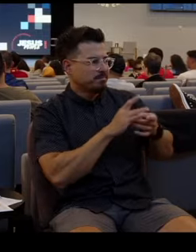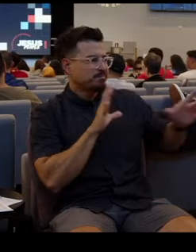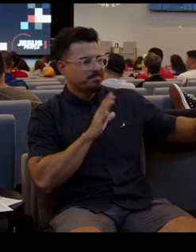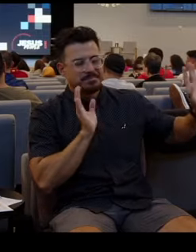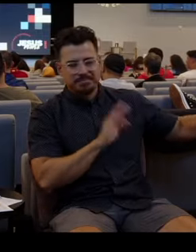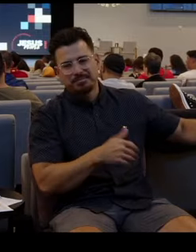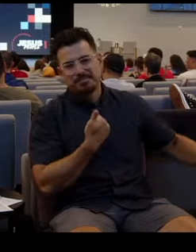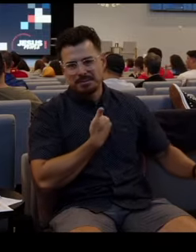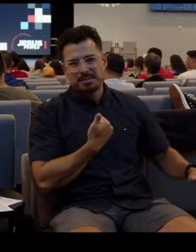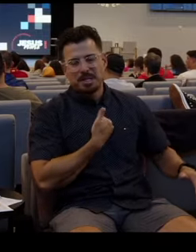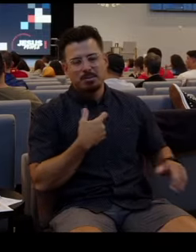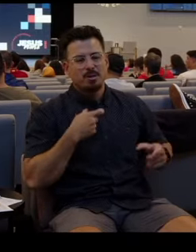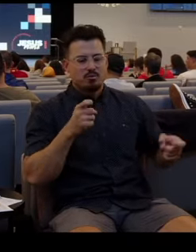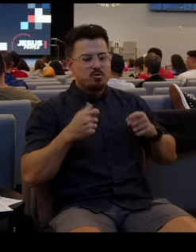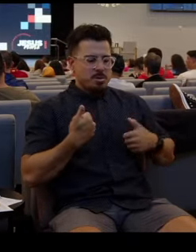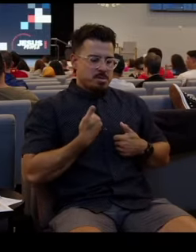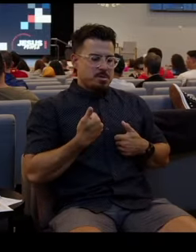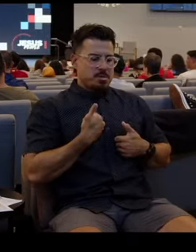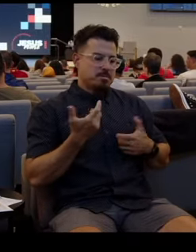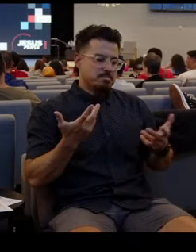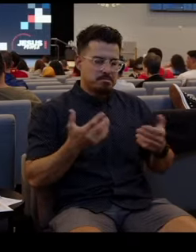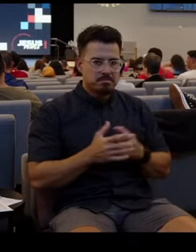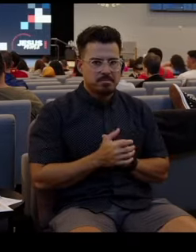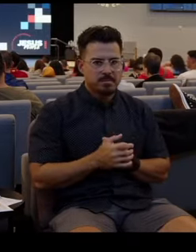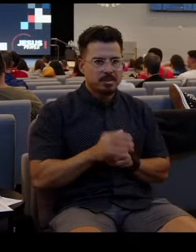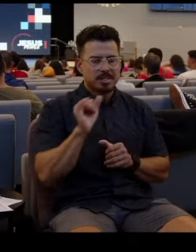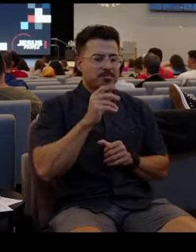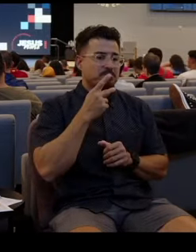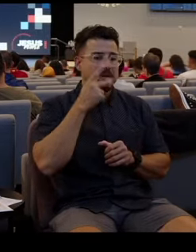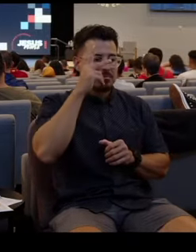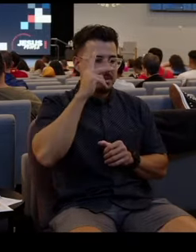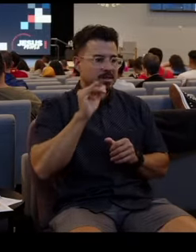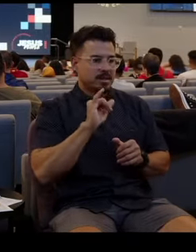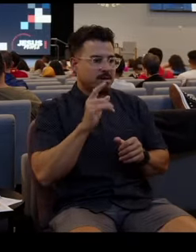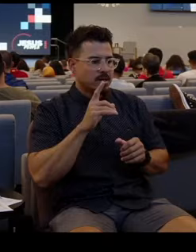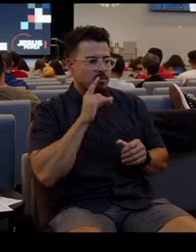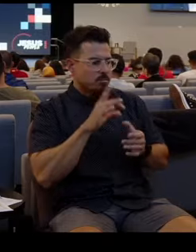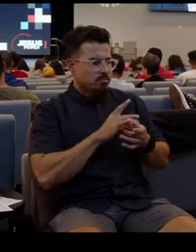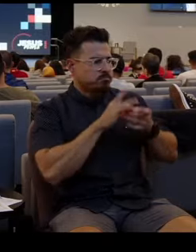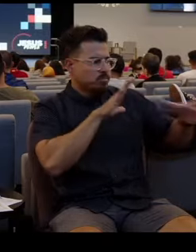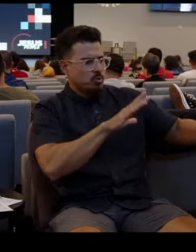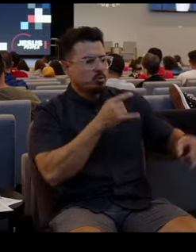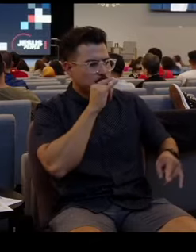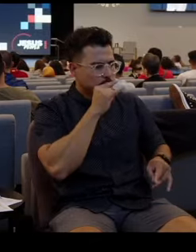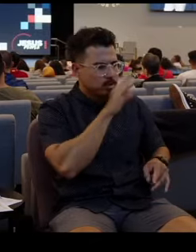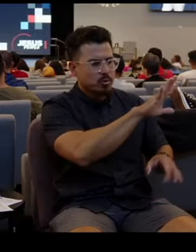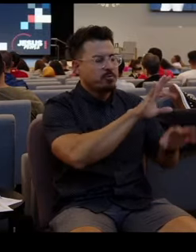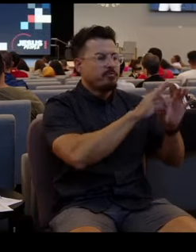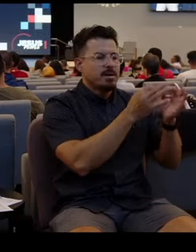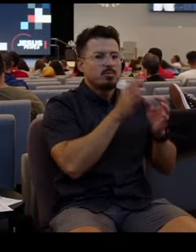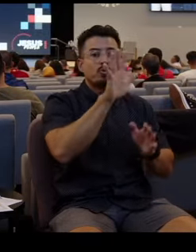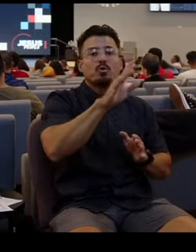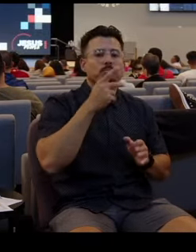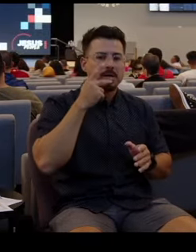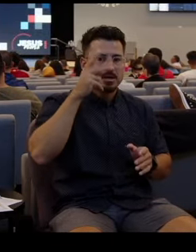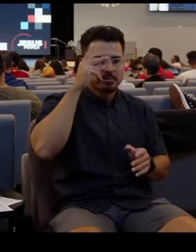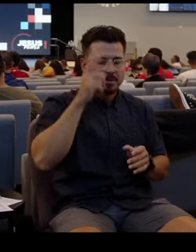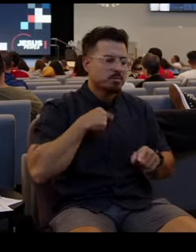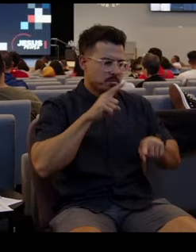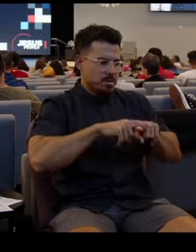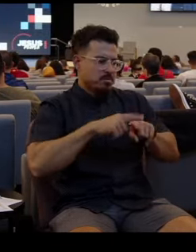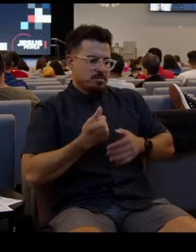any more than adulthood means completely abandoning your parents and the rest of your family and all other forms of interdependence.